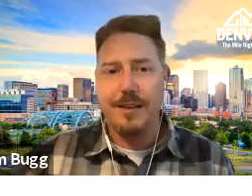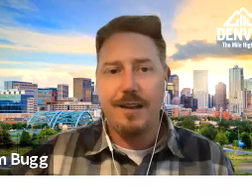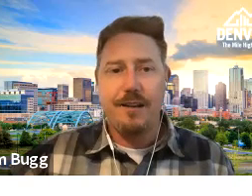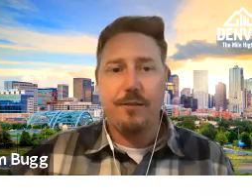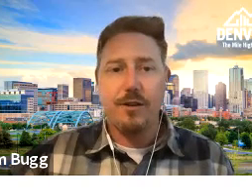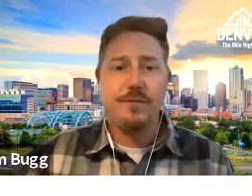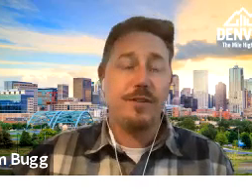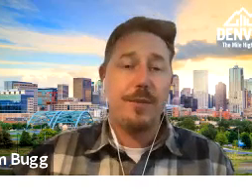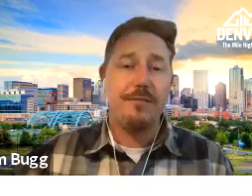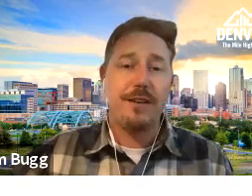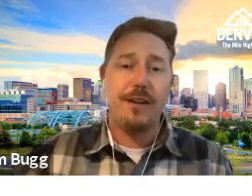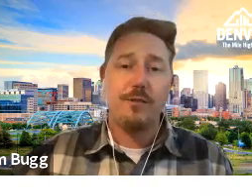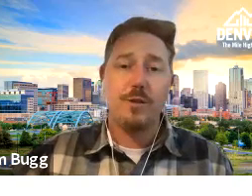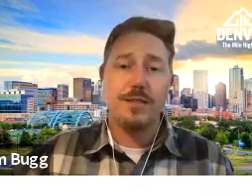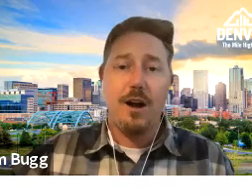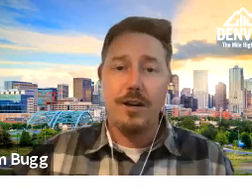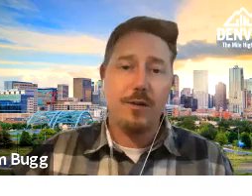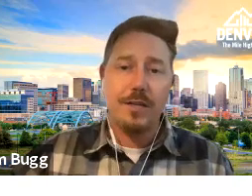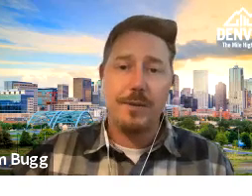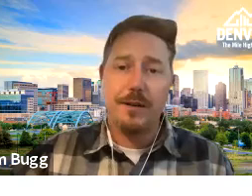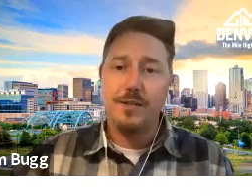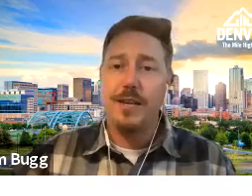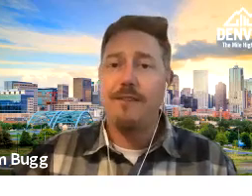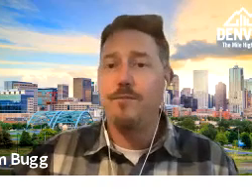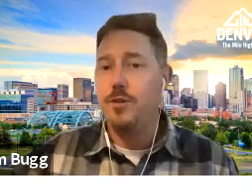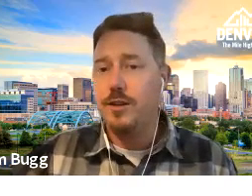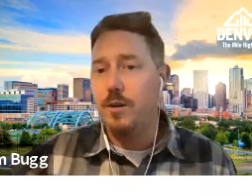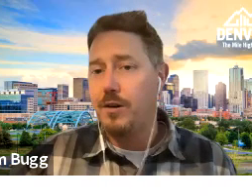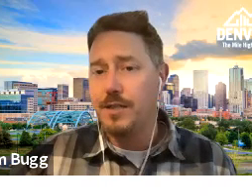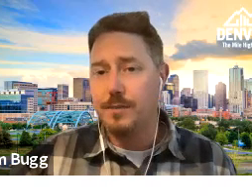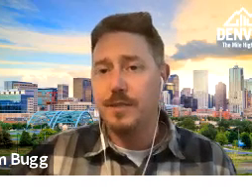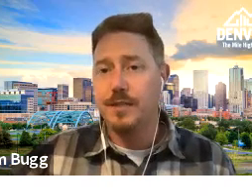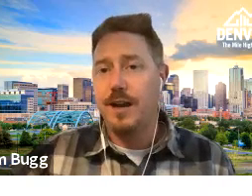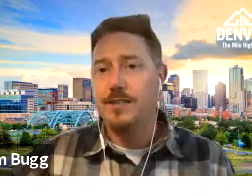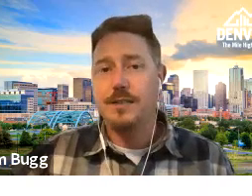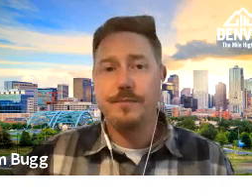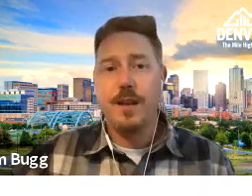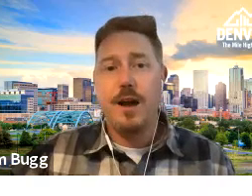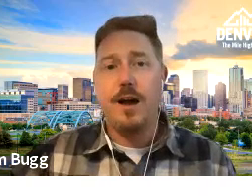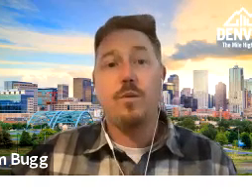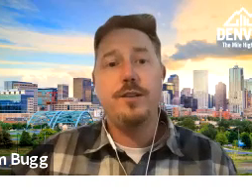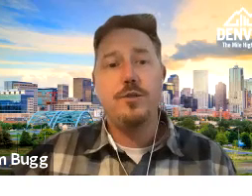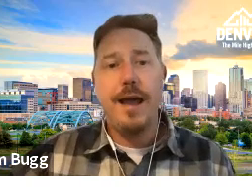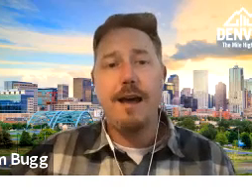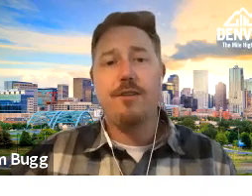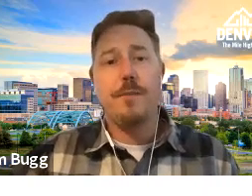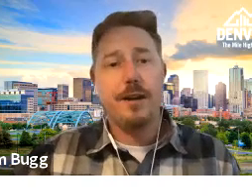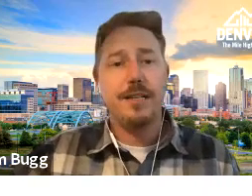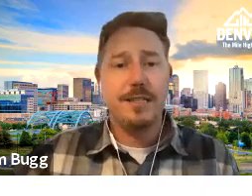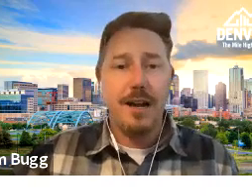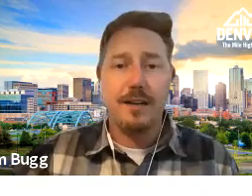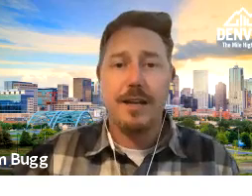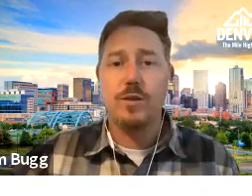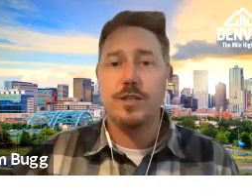items. First, for the benefit of everyone's audio experience, we have muted all participants' lines. We do have